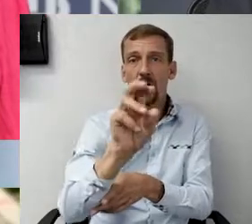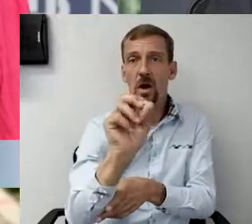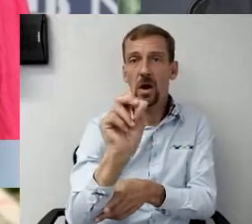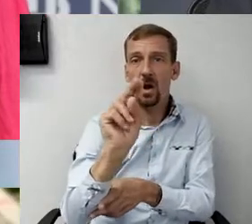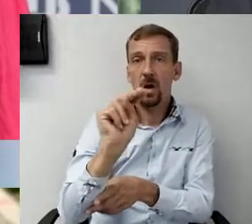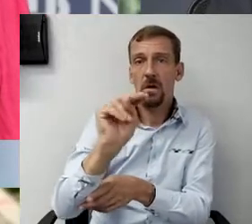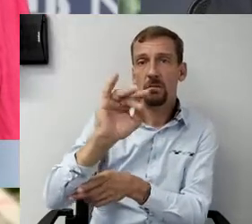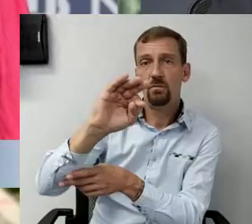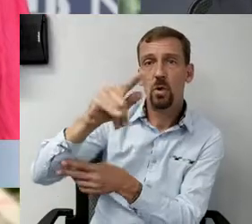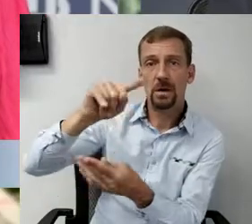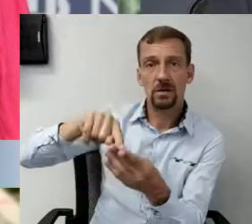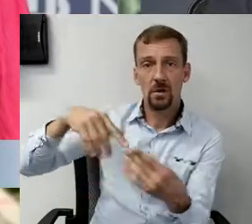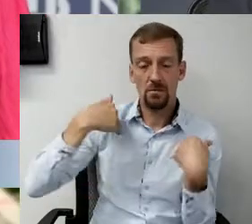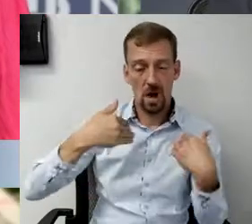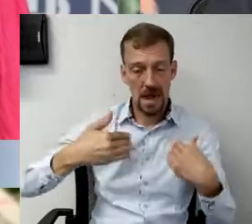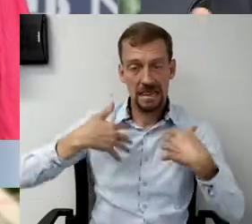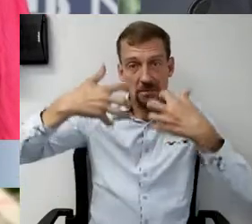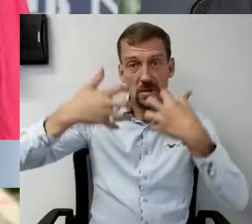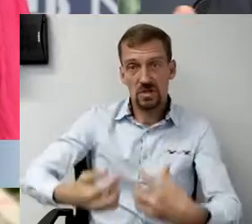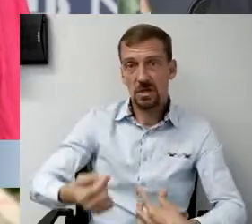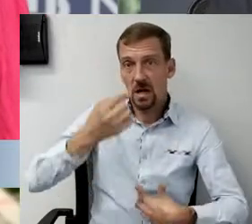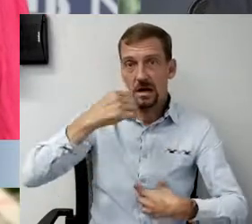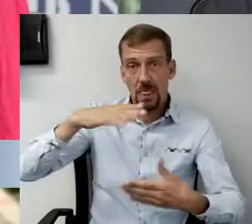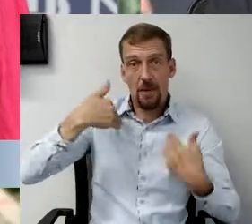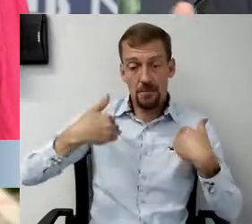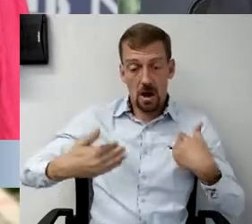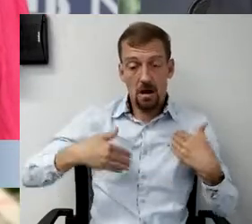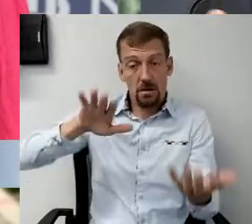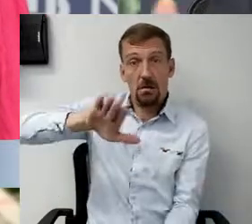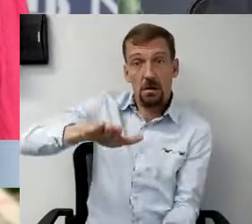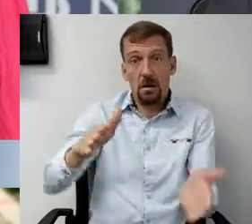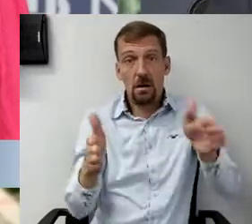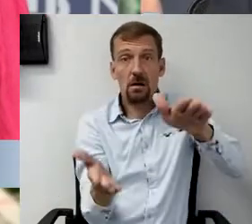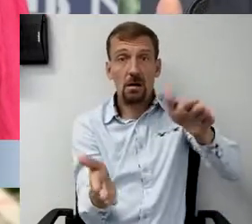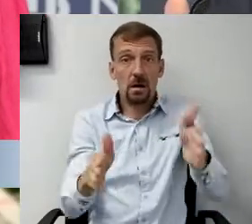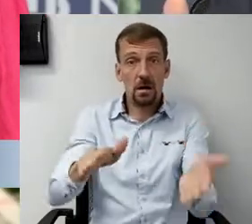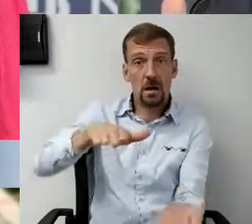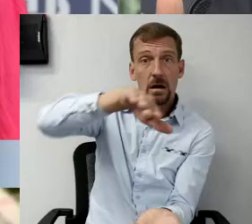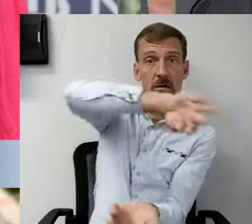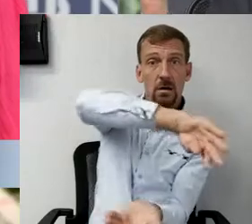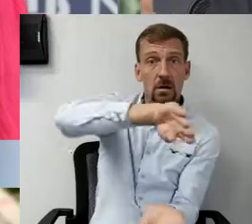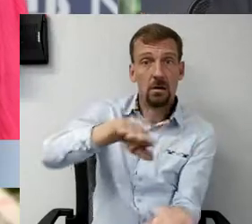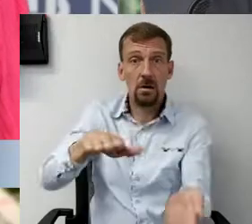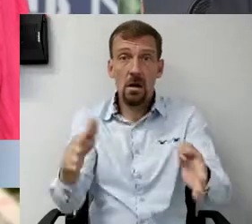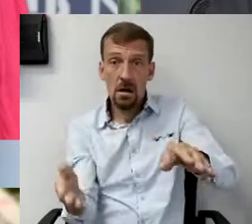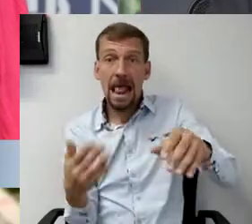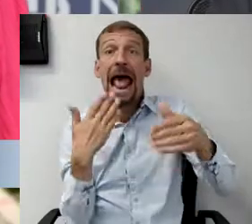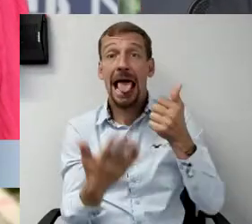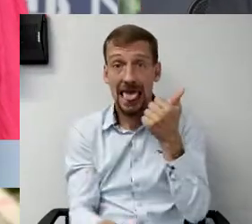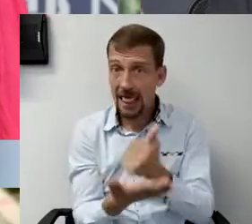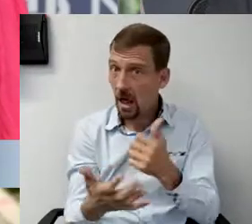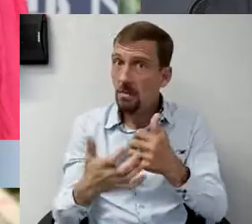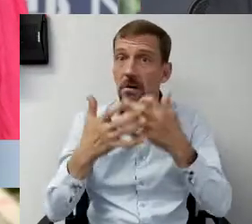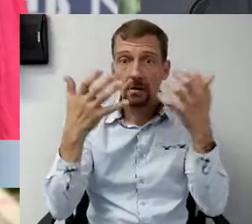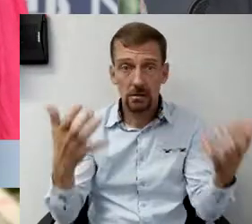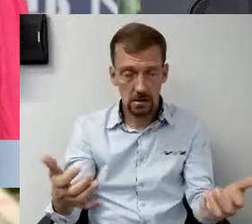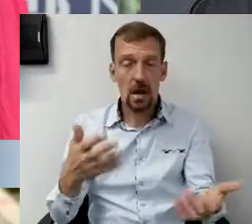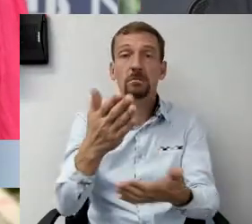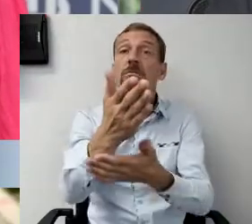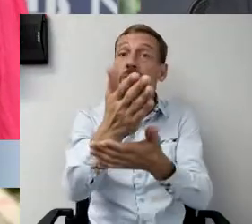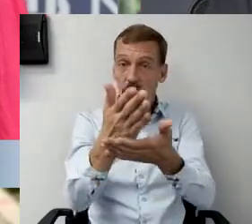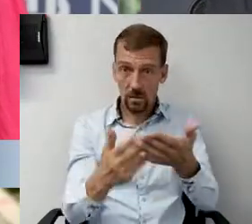ventilated. We're seeing actually the length of stay for patients that are admitted with COVID, that they're